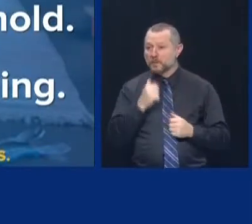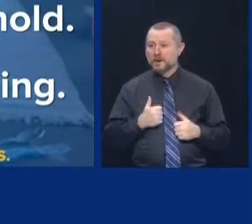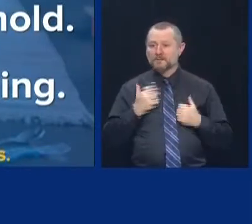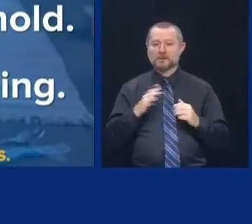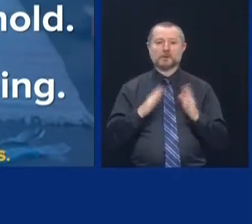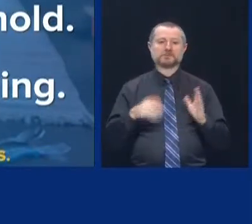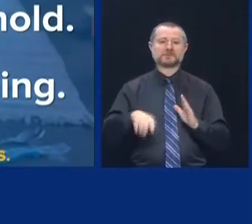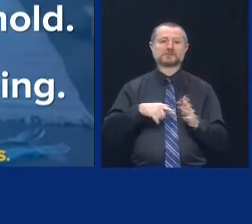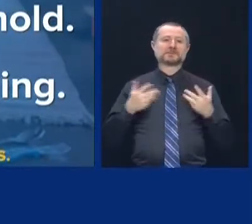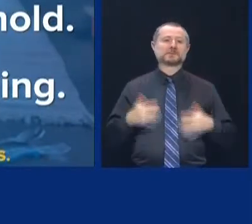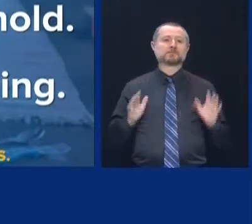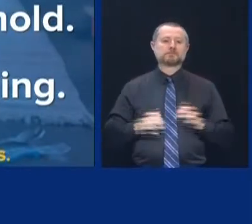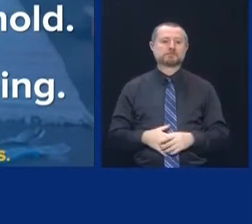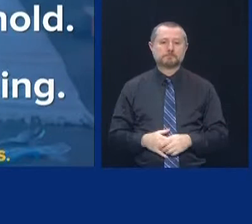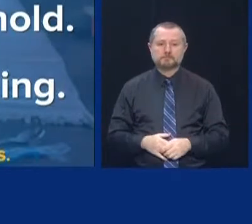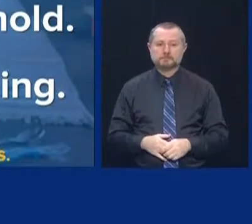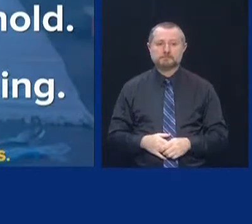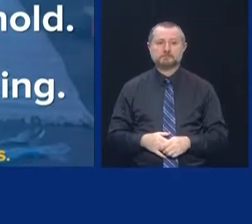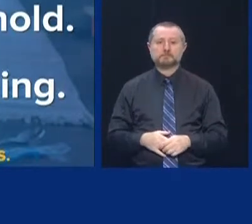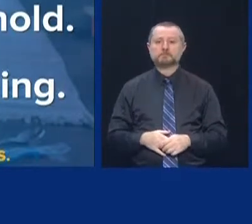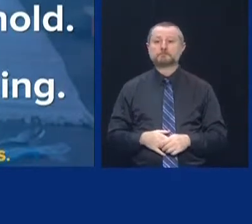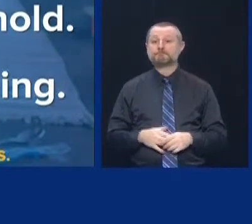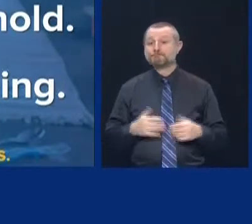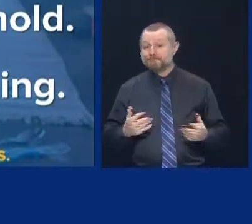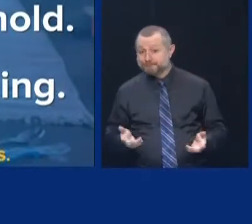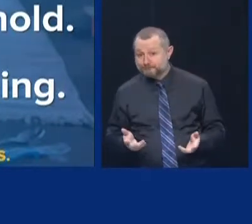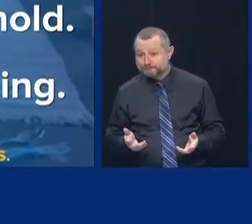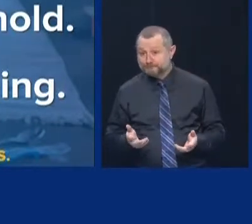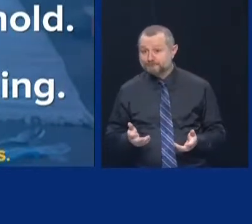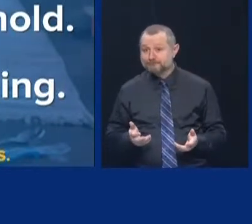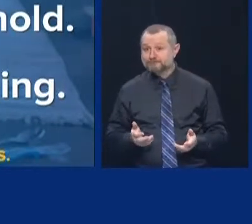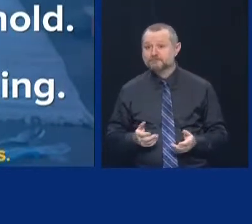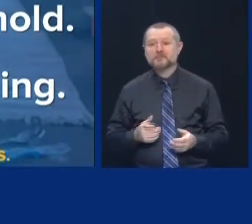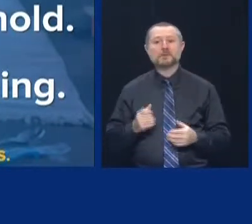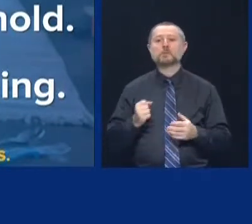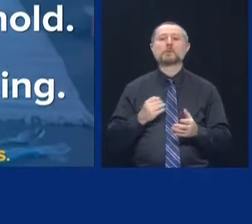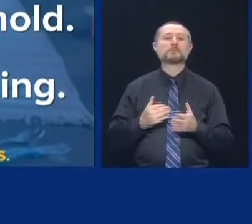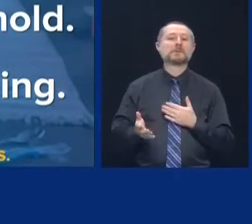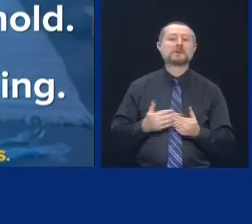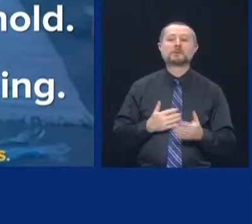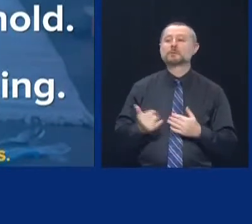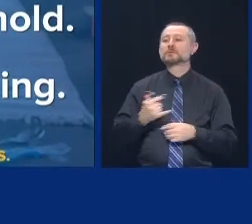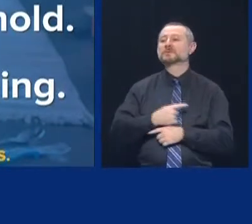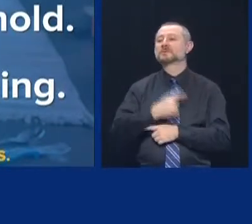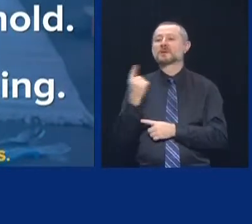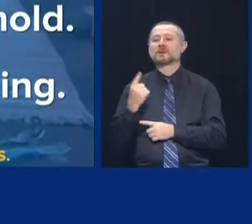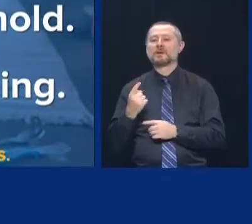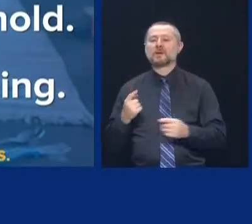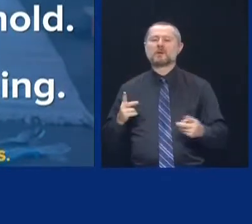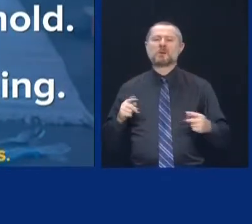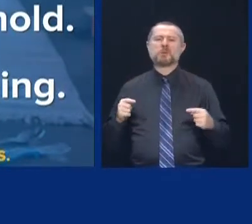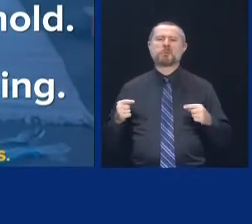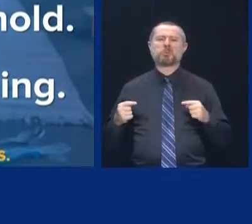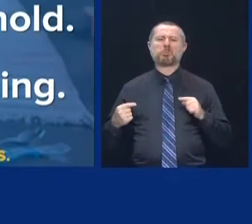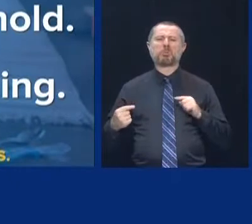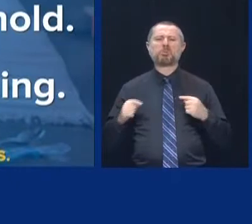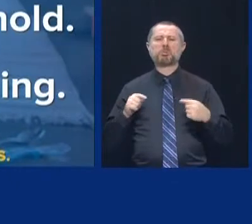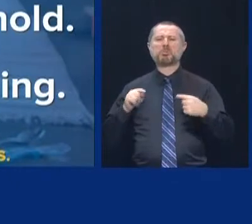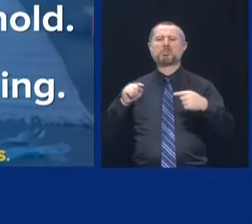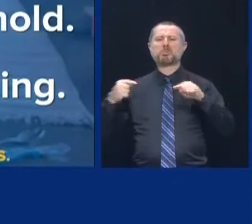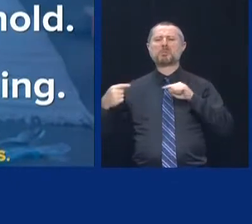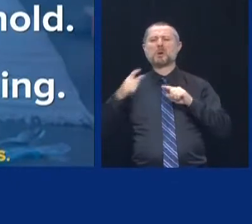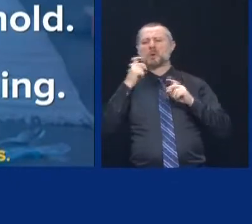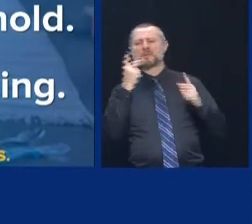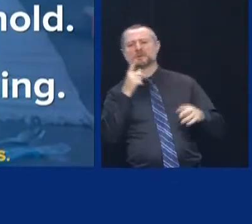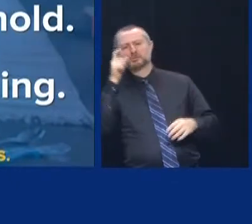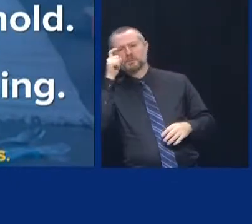agree. So even in this hyper-political moment, this is the one